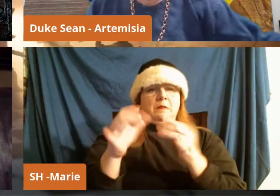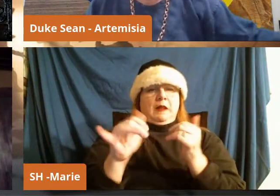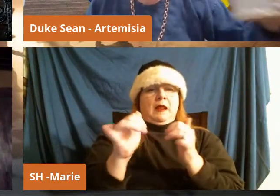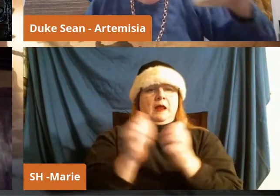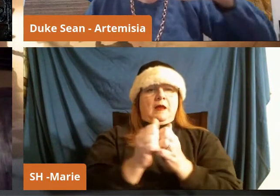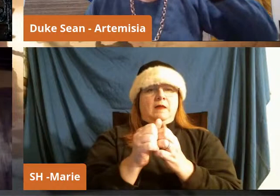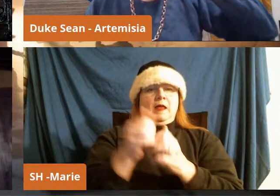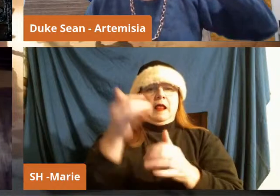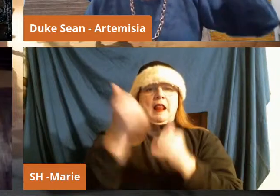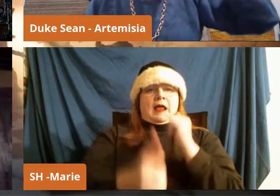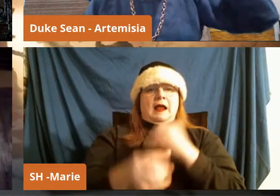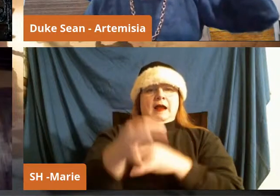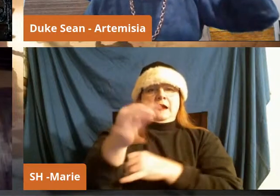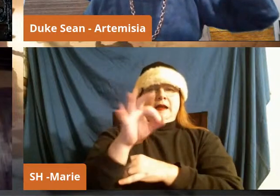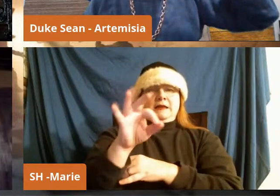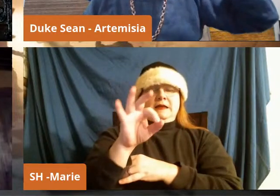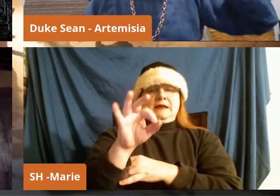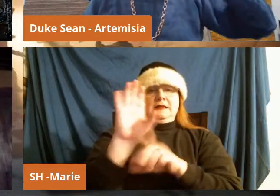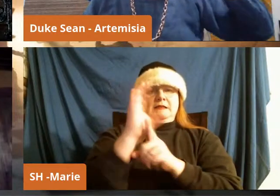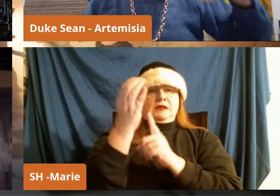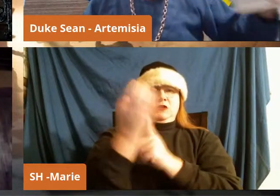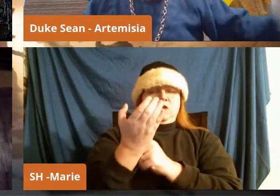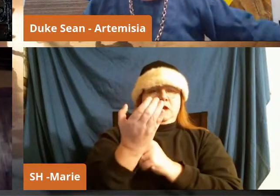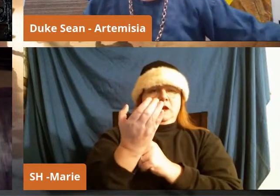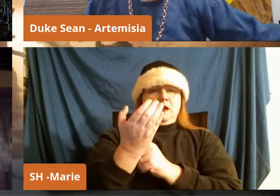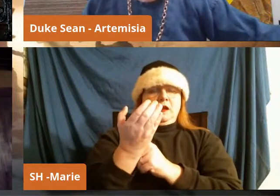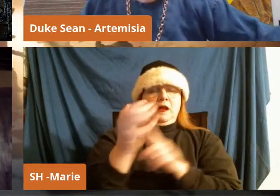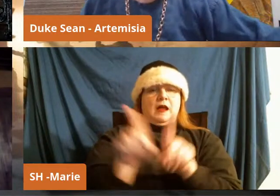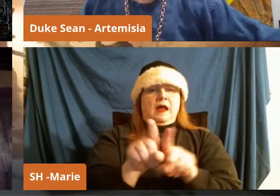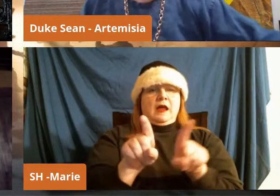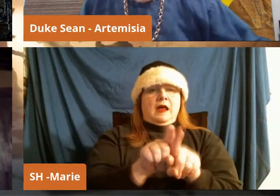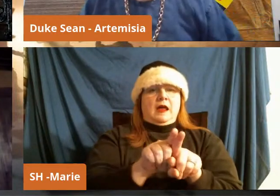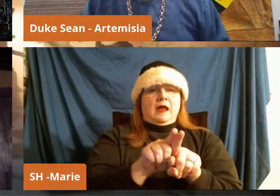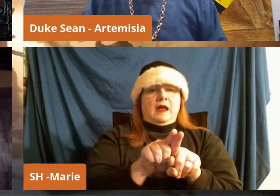the late 19th century. Actually,